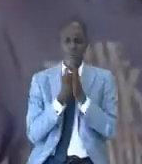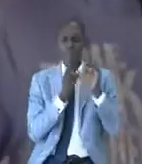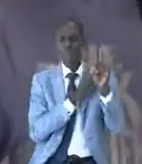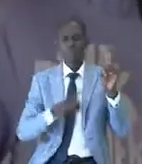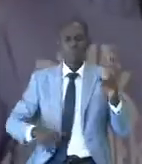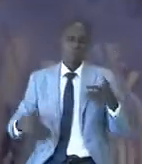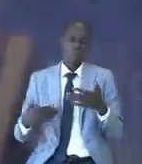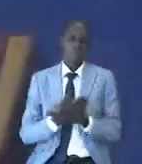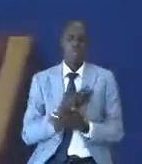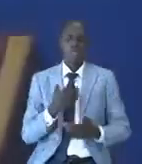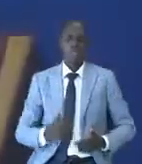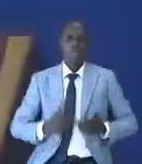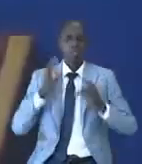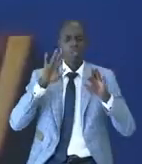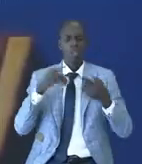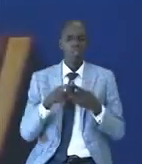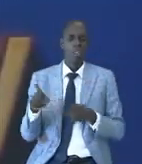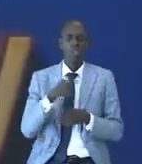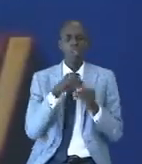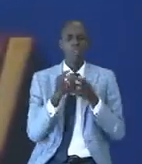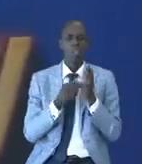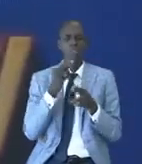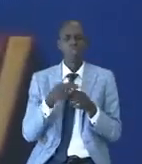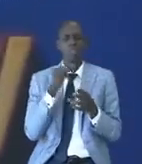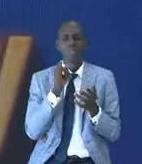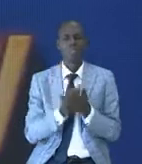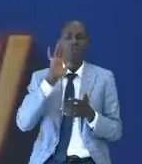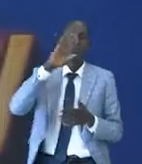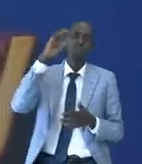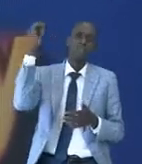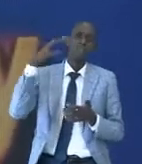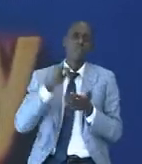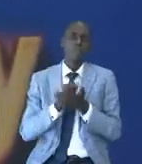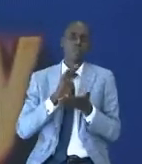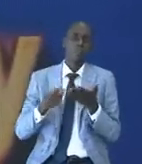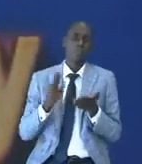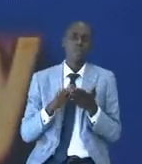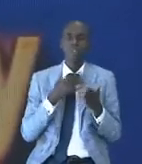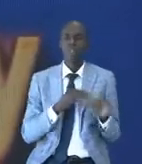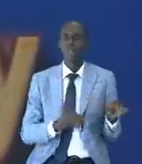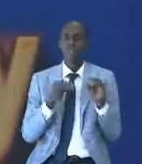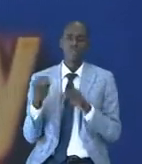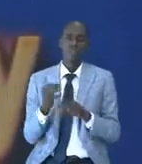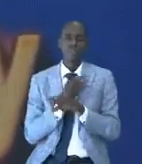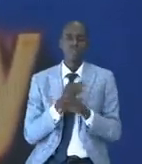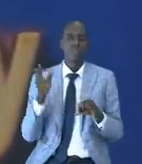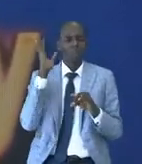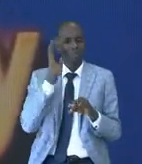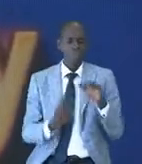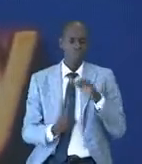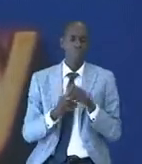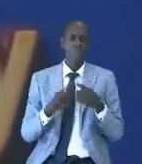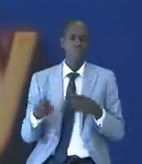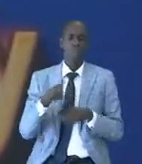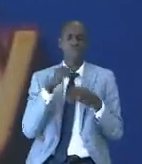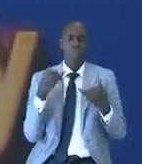new life you grant unto them, that your grace that forgives and sets free will come to them right